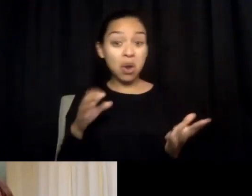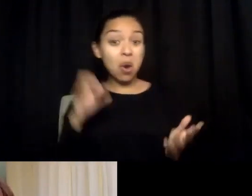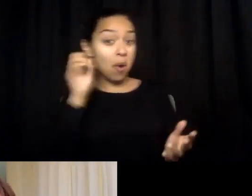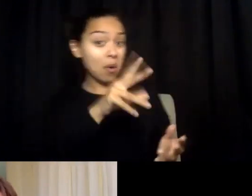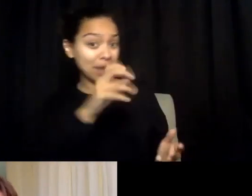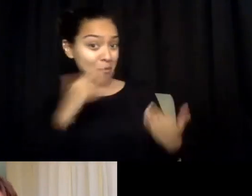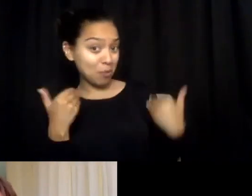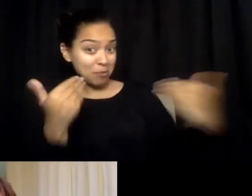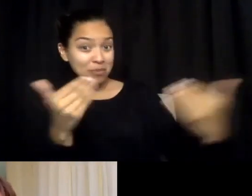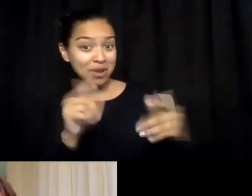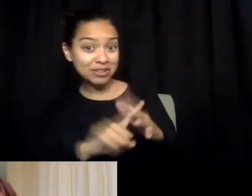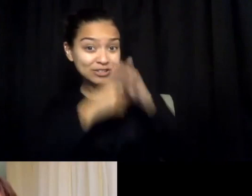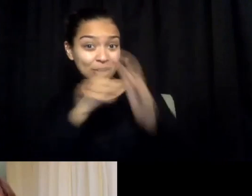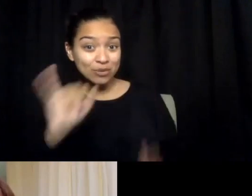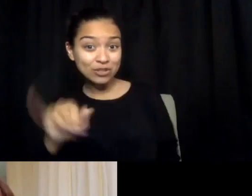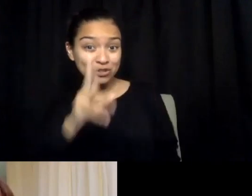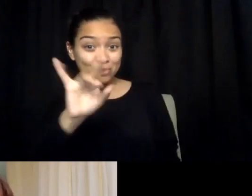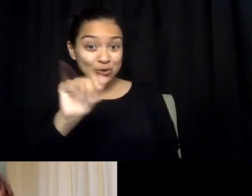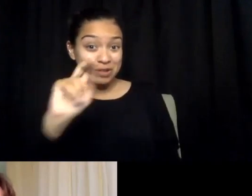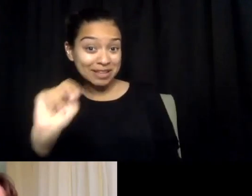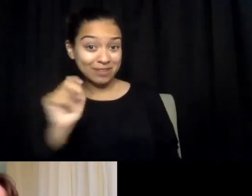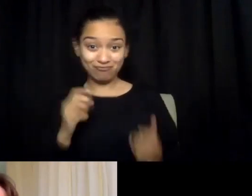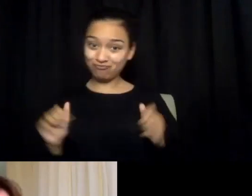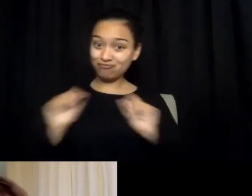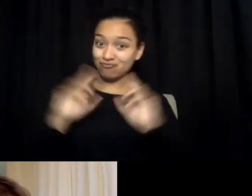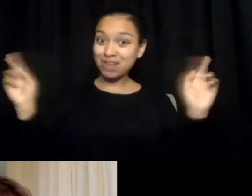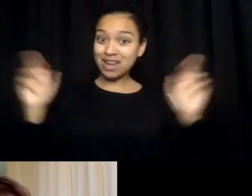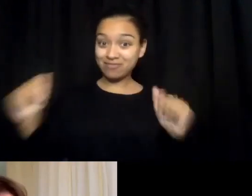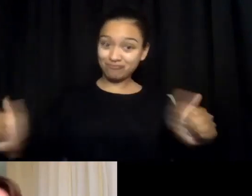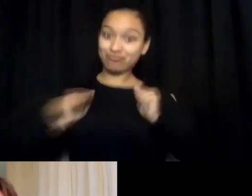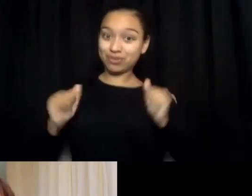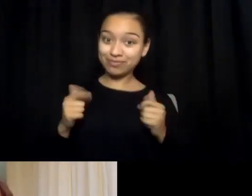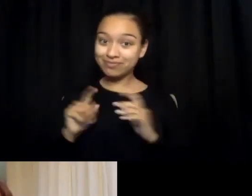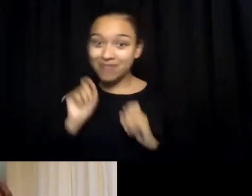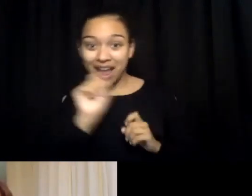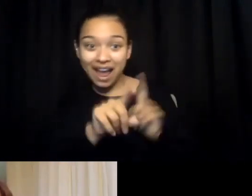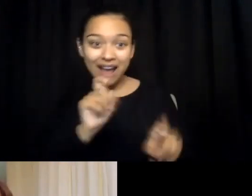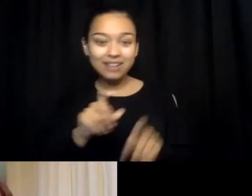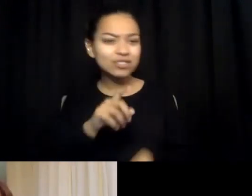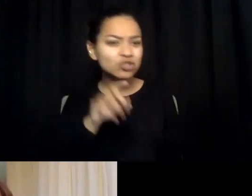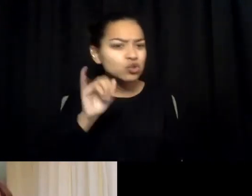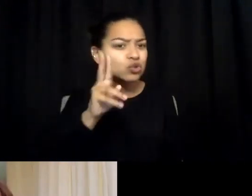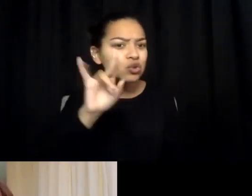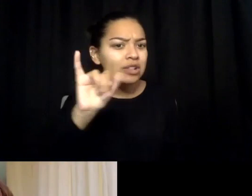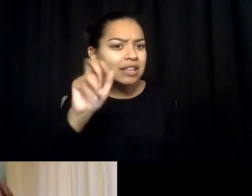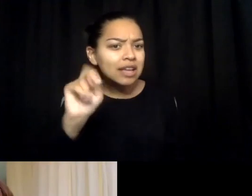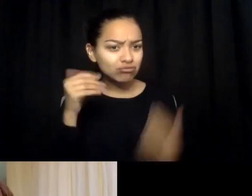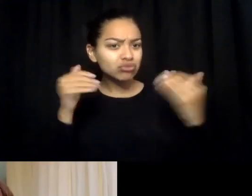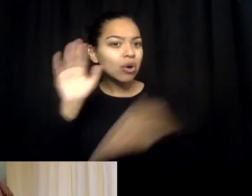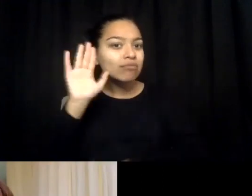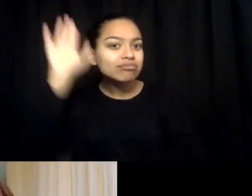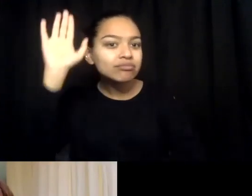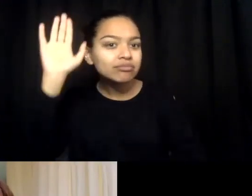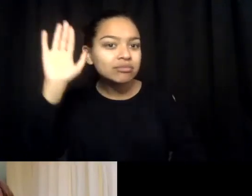got right in there, didn't he? I know. That's Julian, raise your hand. We have a bunch of questions today, too. Let's see